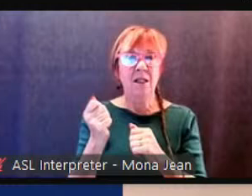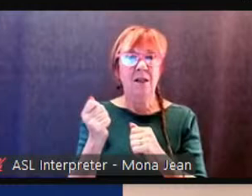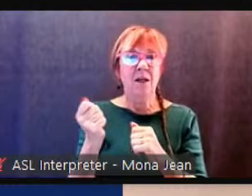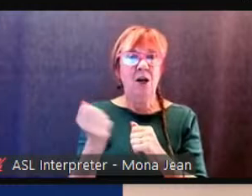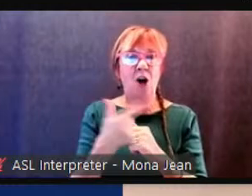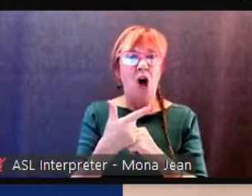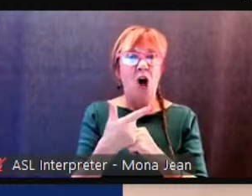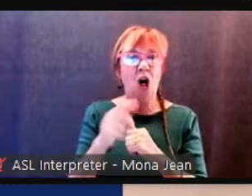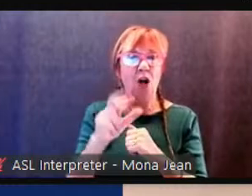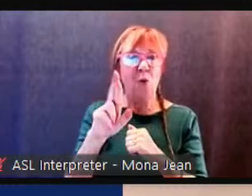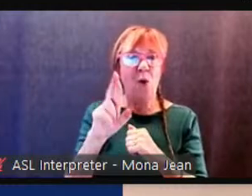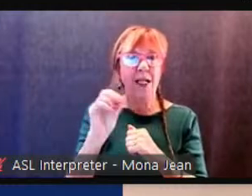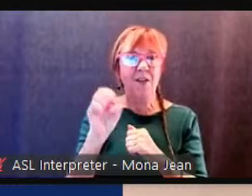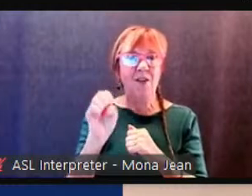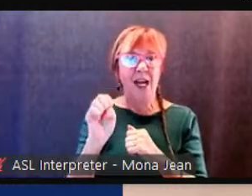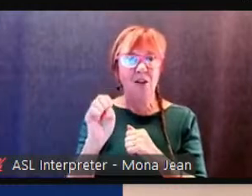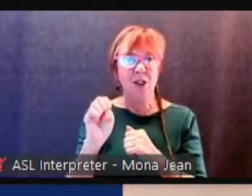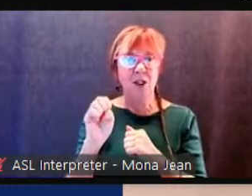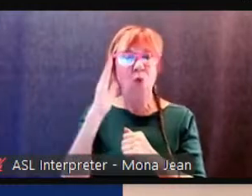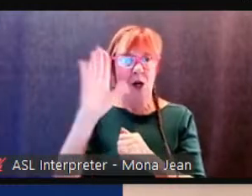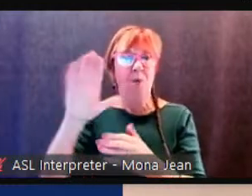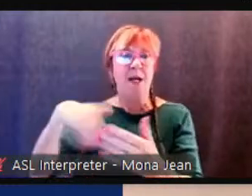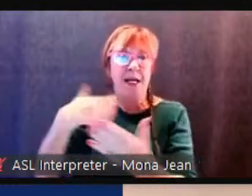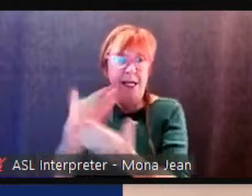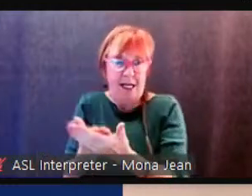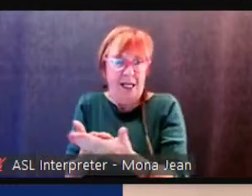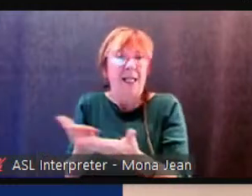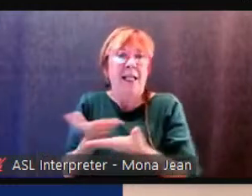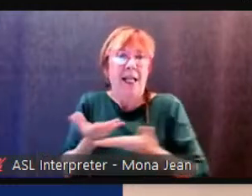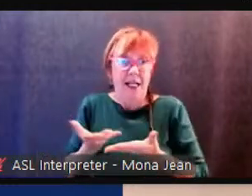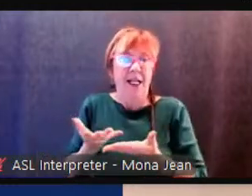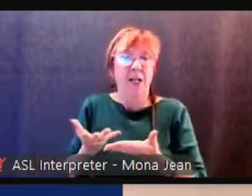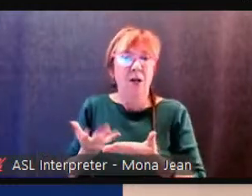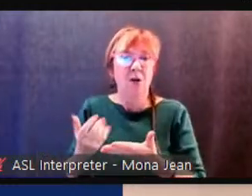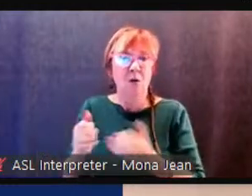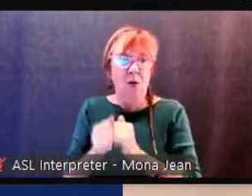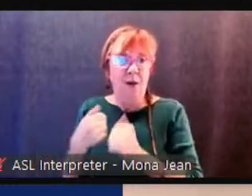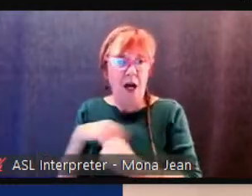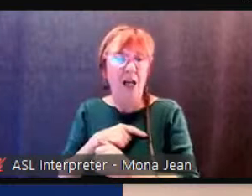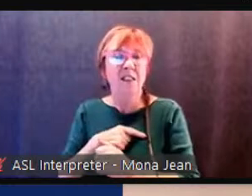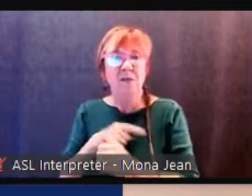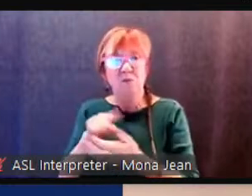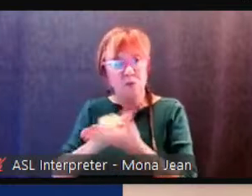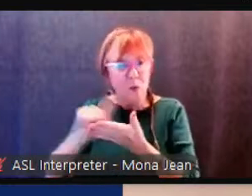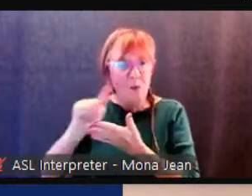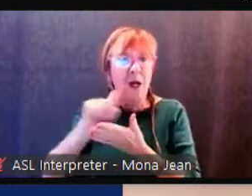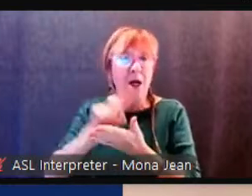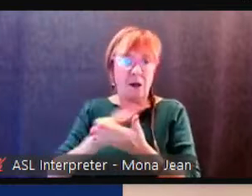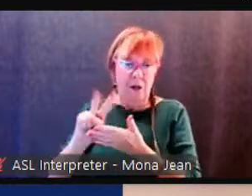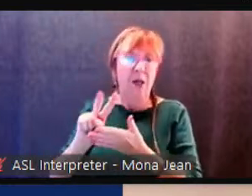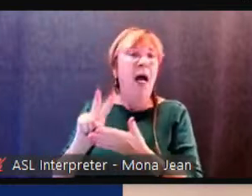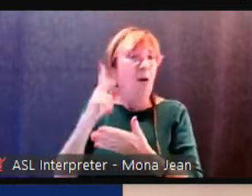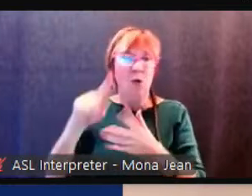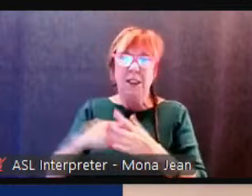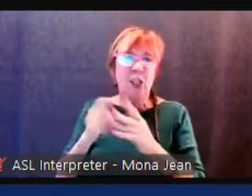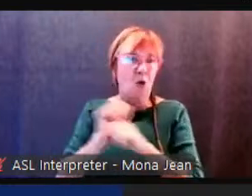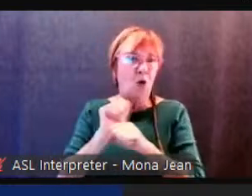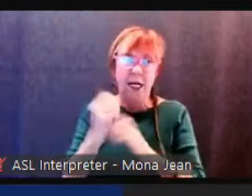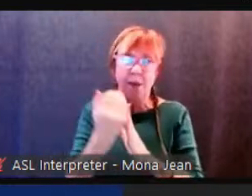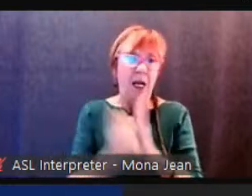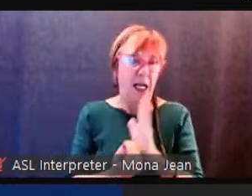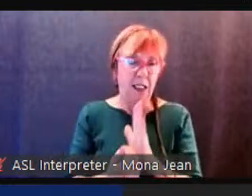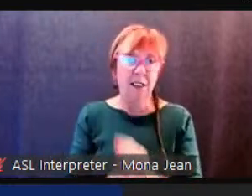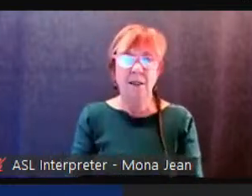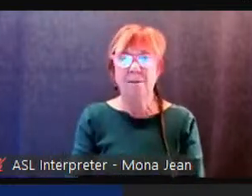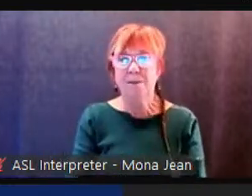mentioned come our way, which should be here in the next couple of weeks, and then we can work on that. Thanks. Thank